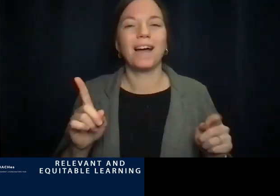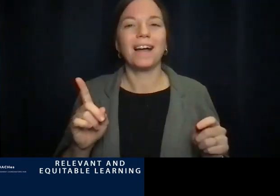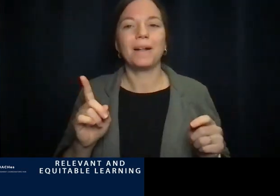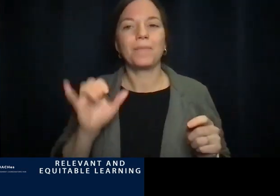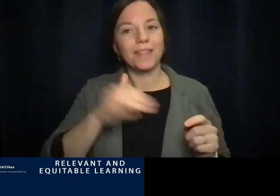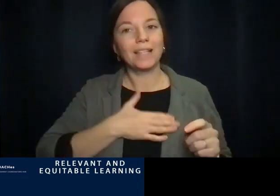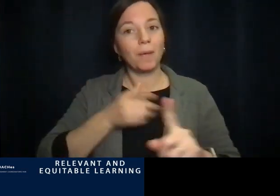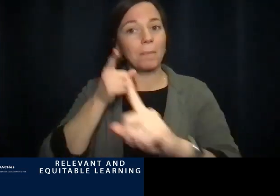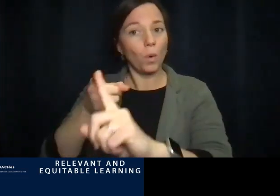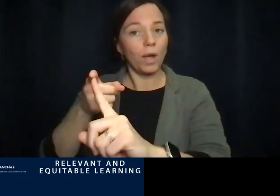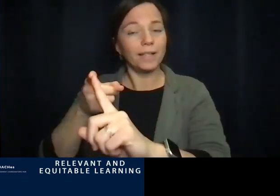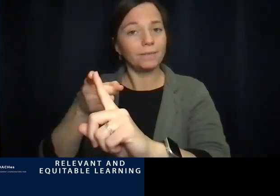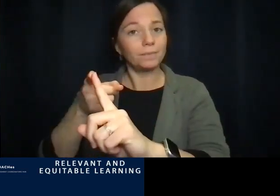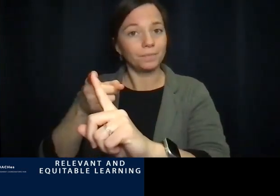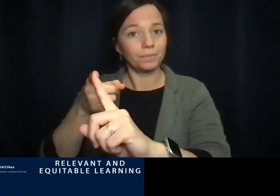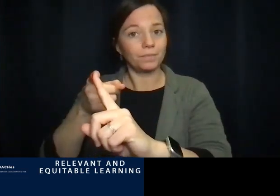my point.